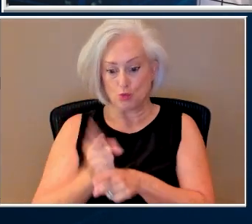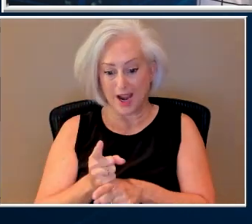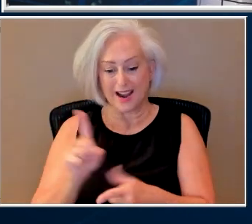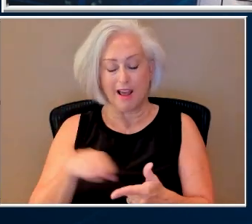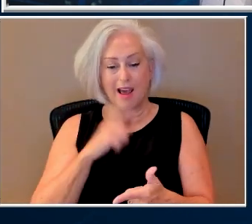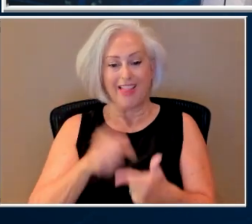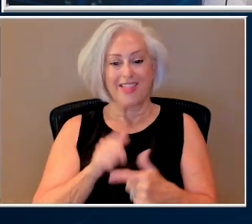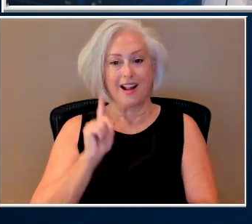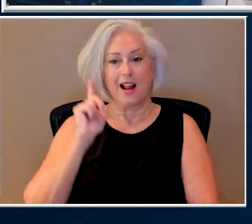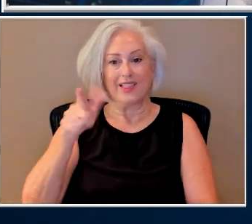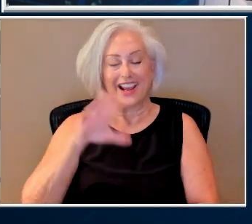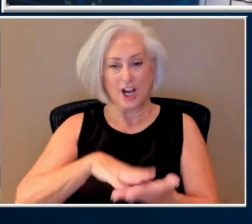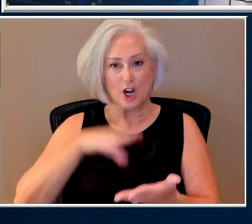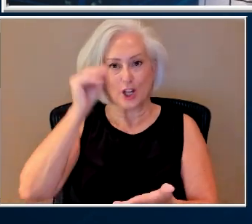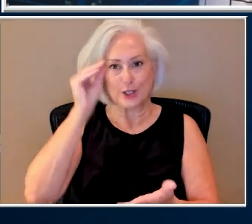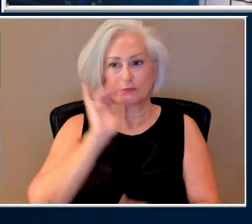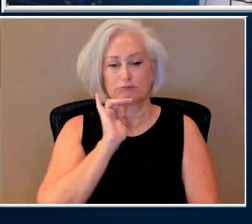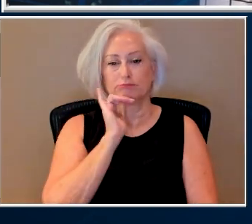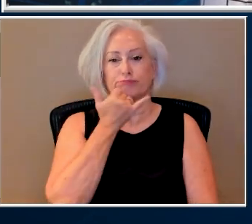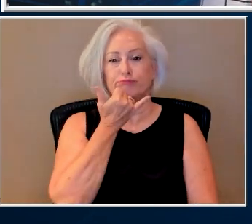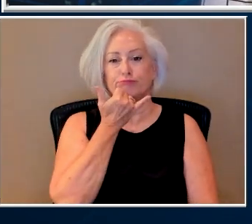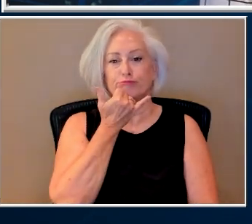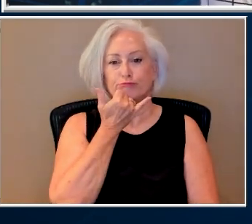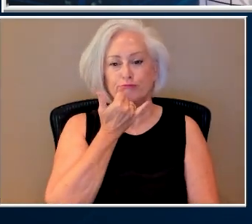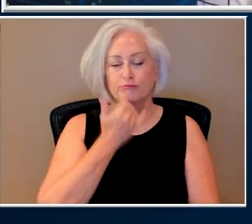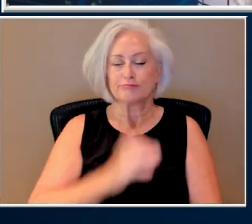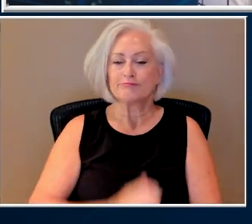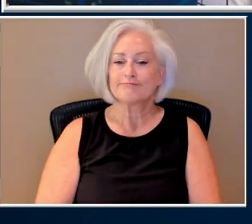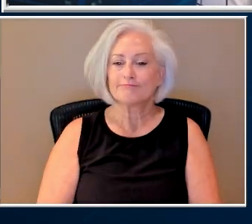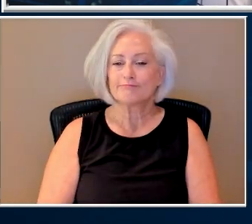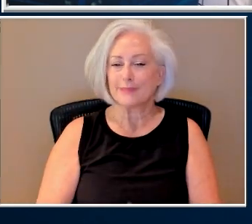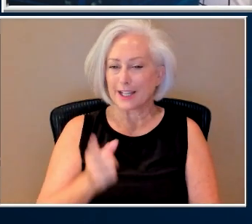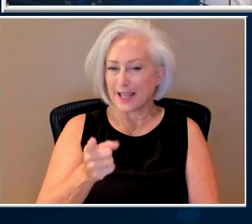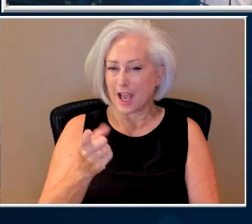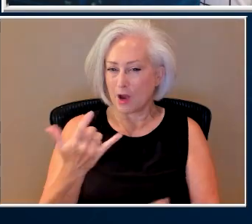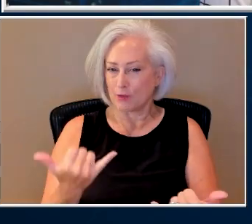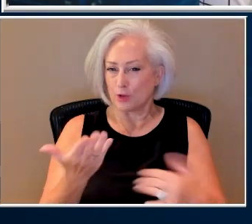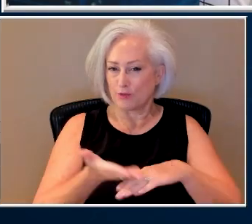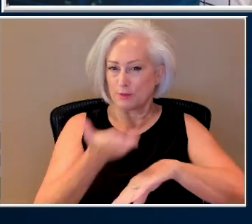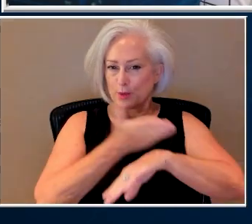weren't doing quite right? Maybe it was wrong that you've improved on?